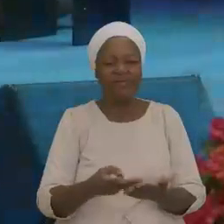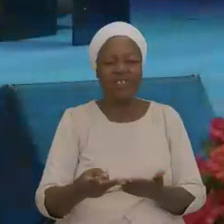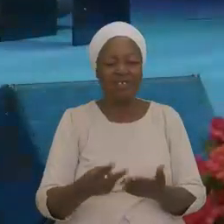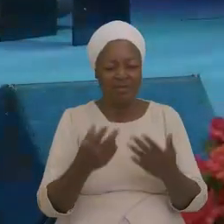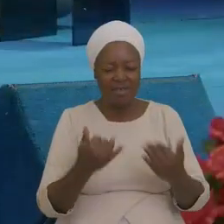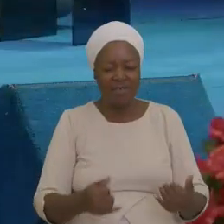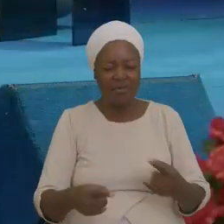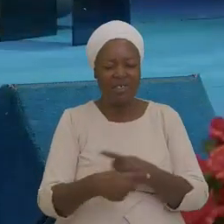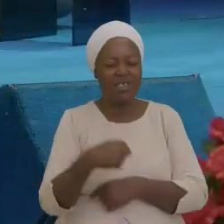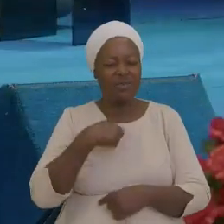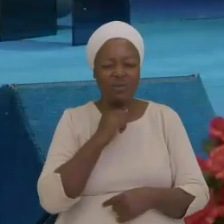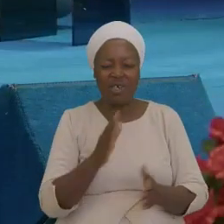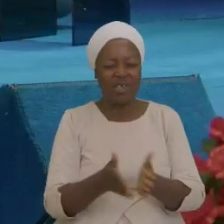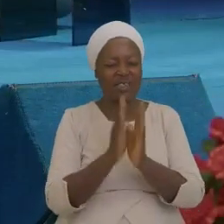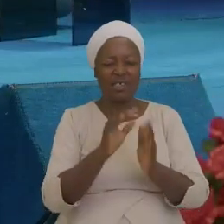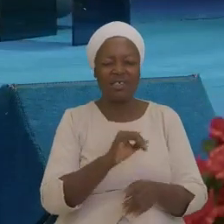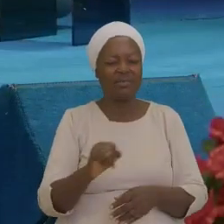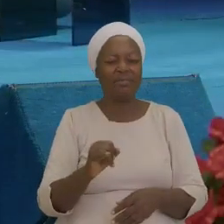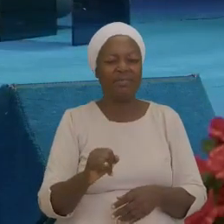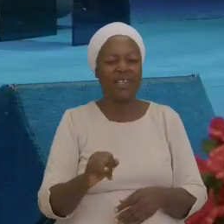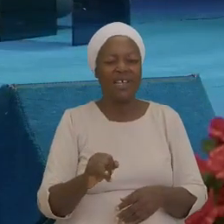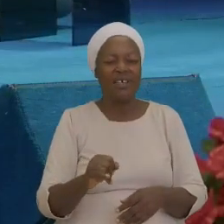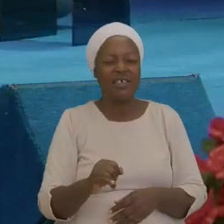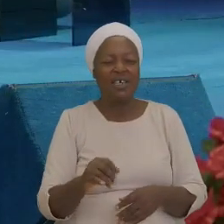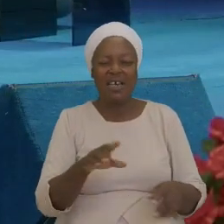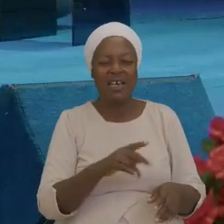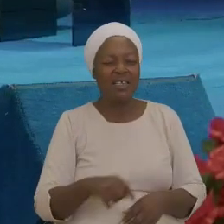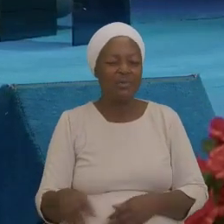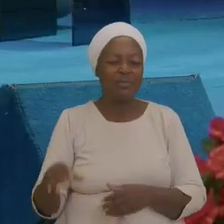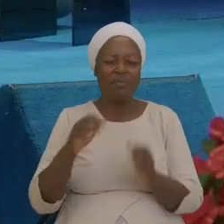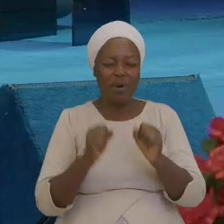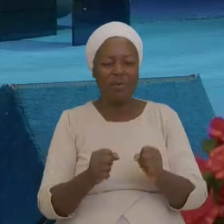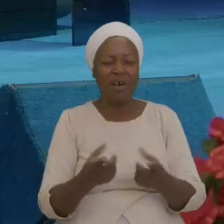we're asking, as you come upon everyone,